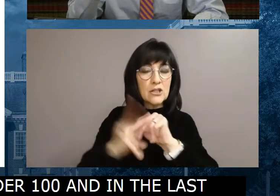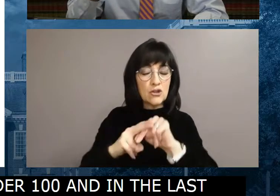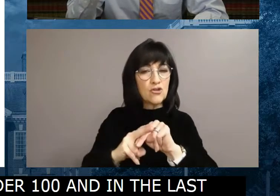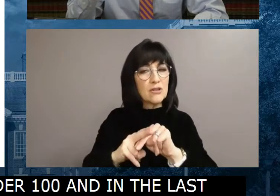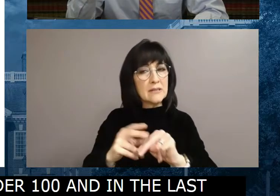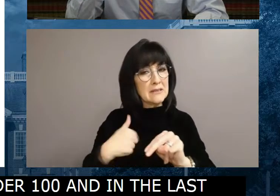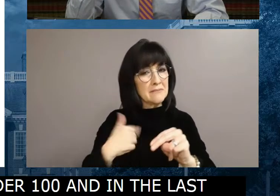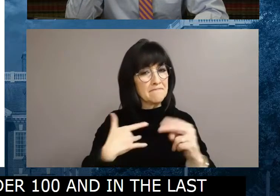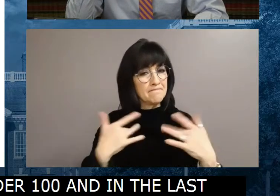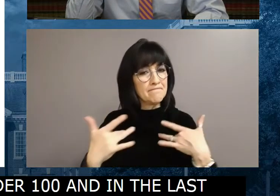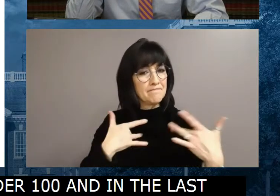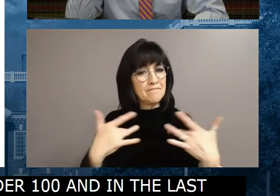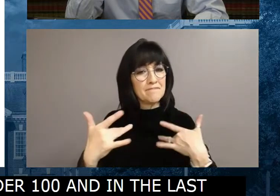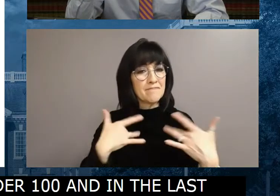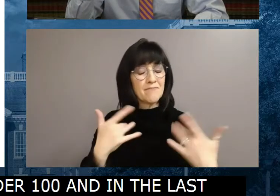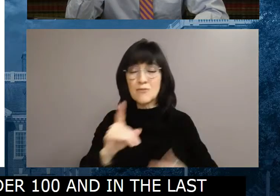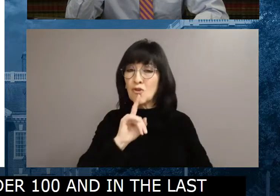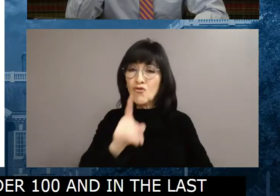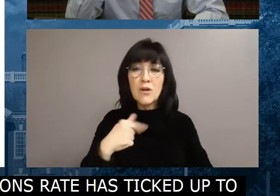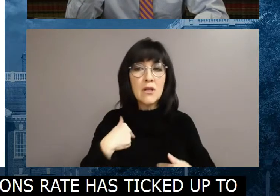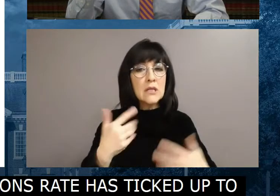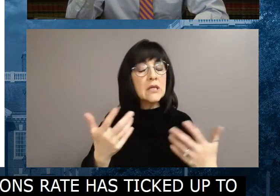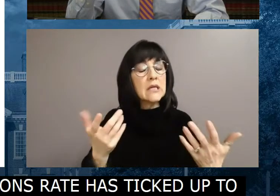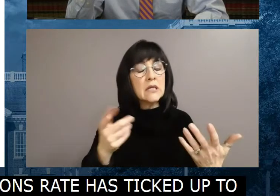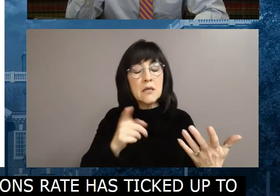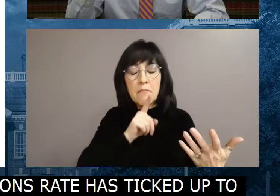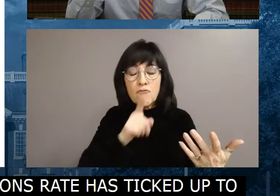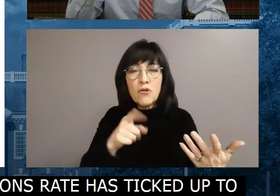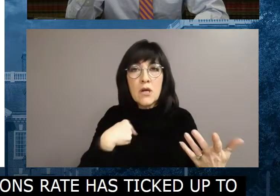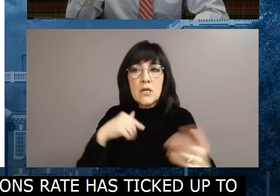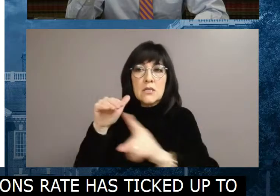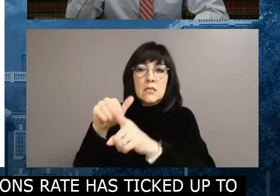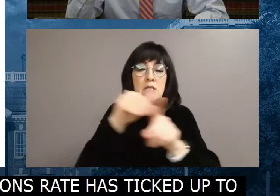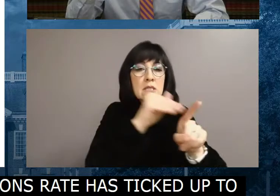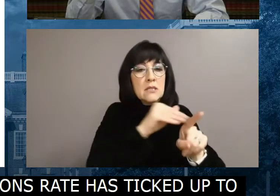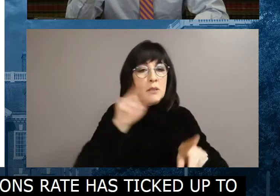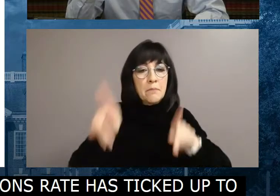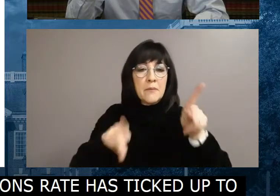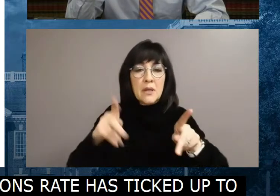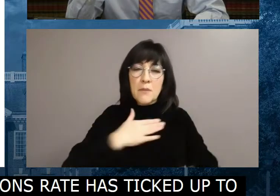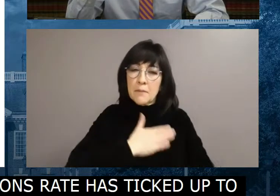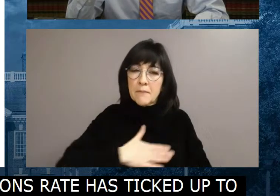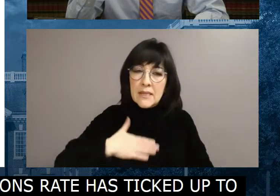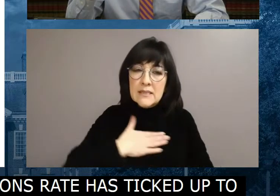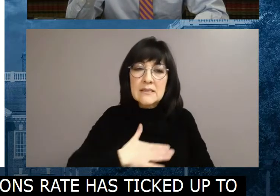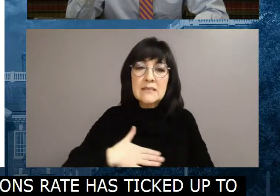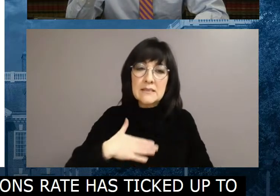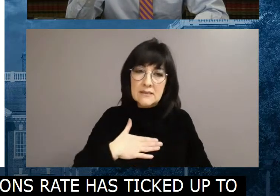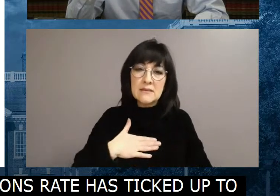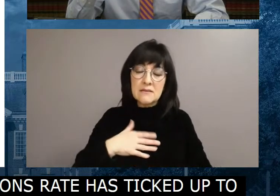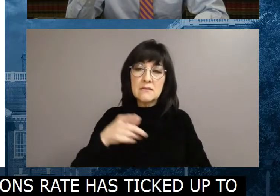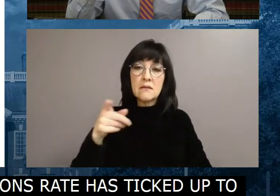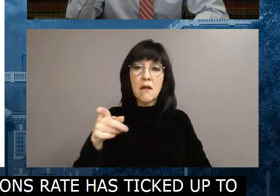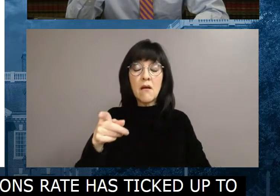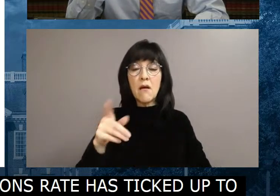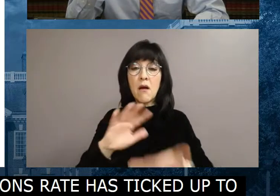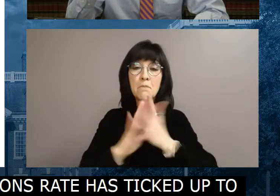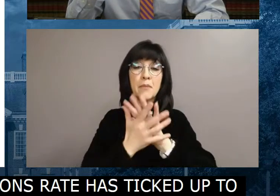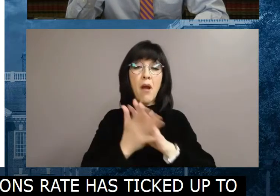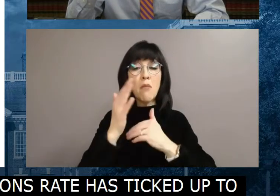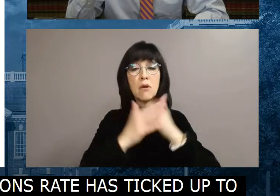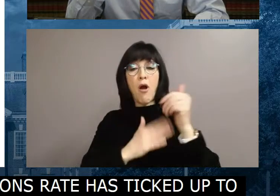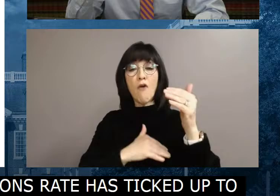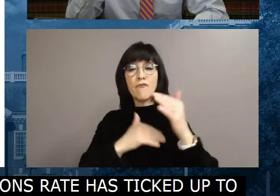there. Essentially what we need people to do is just be a little bit more, a little less complacent, a little bit more